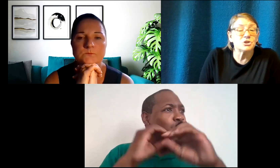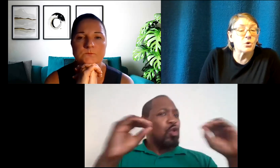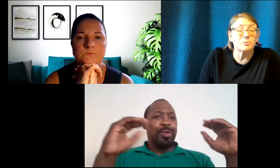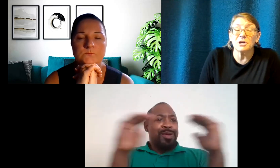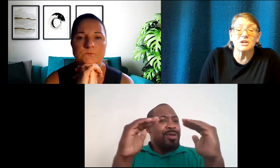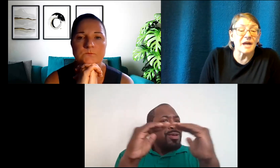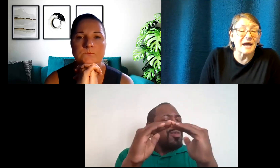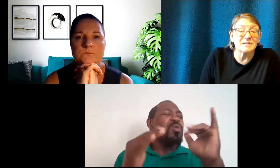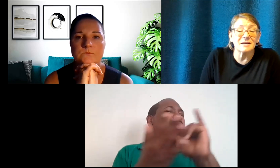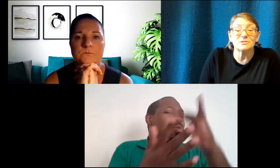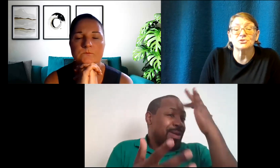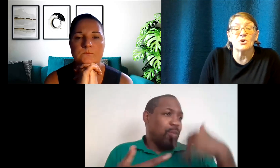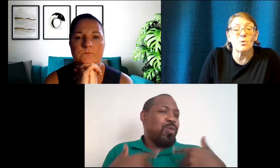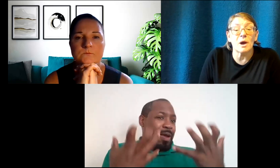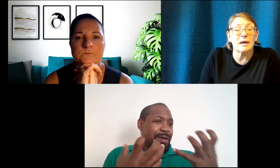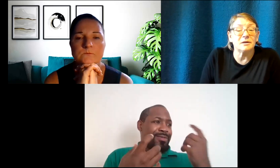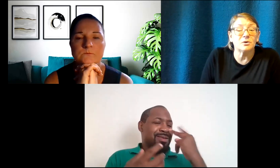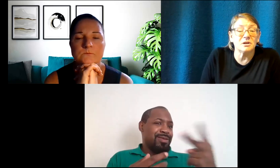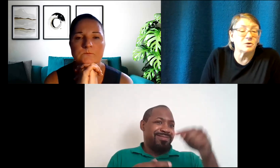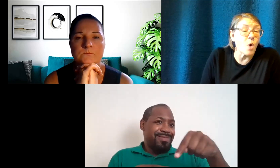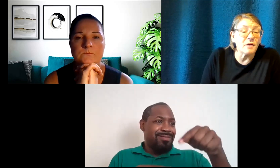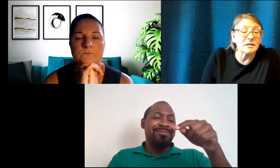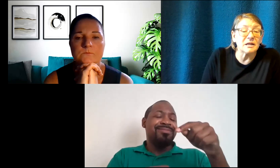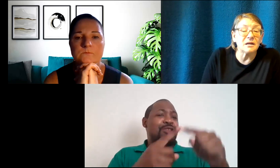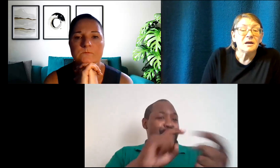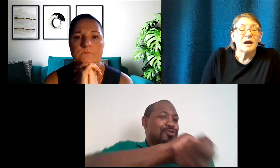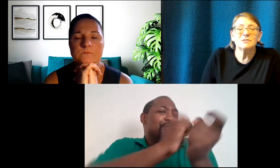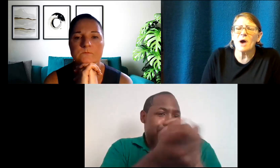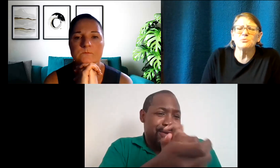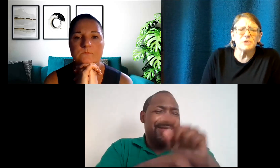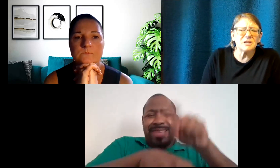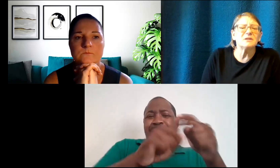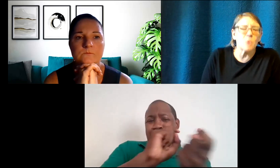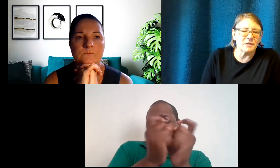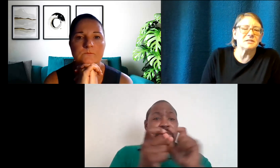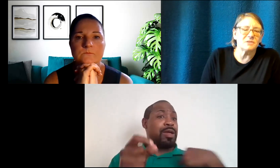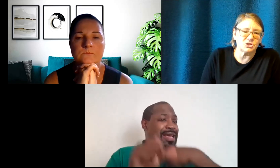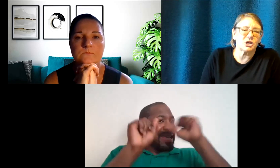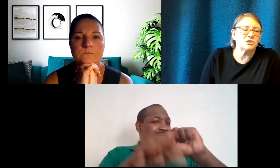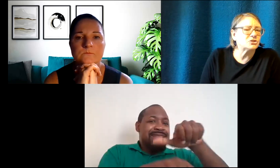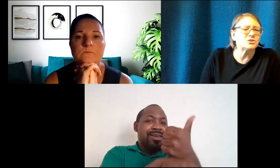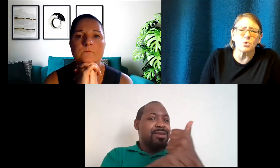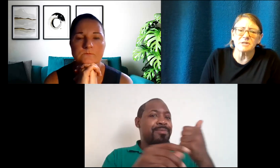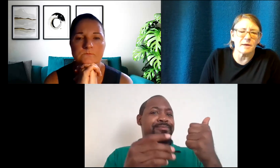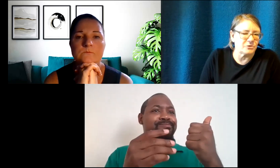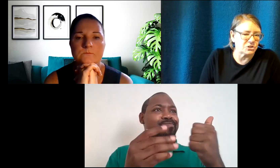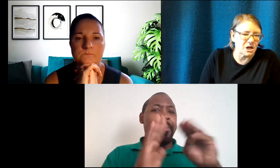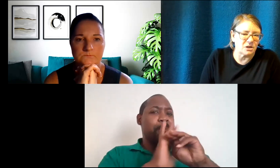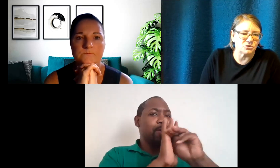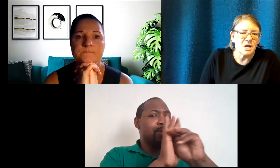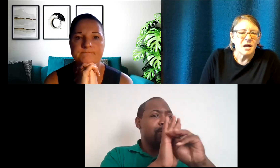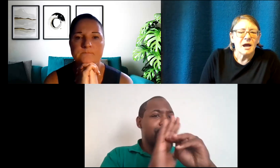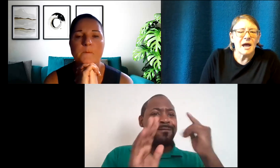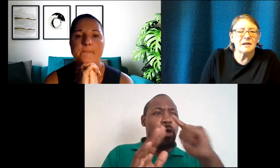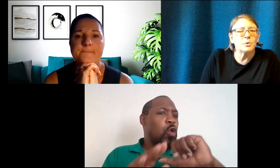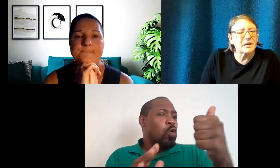There's just no communication access. There's no equality. And so I really want to see this change. It's so time for a